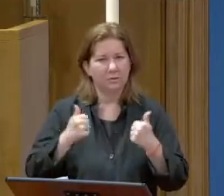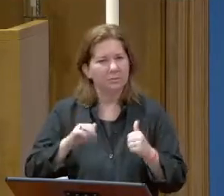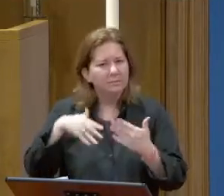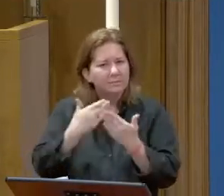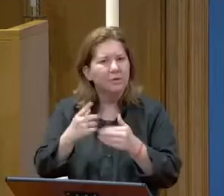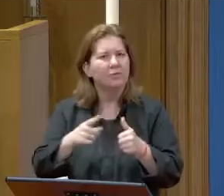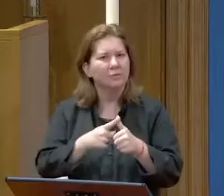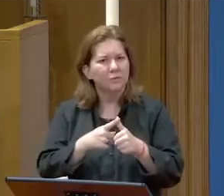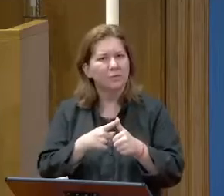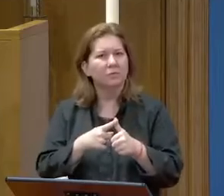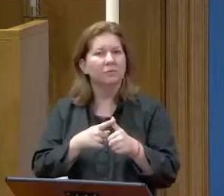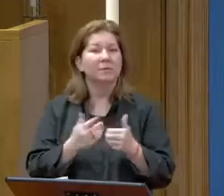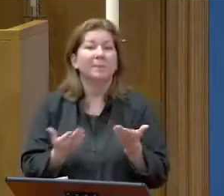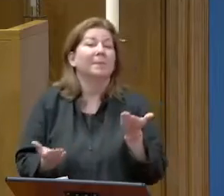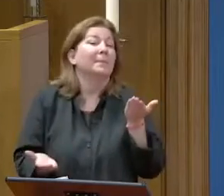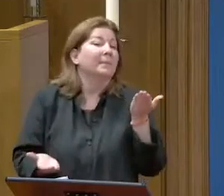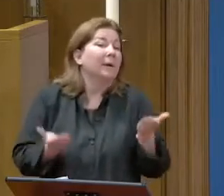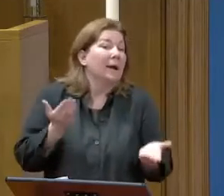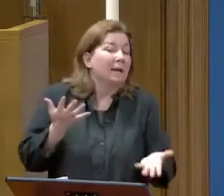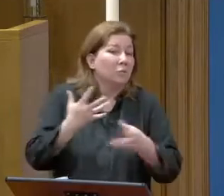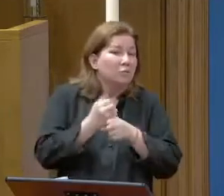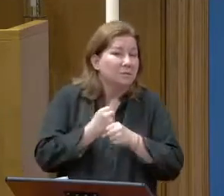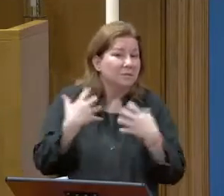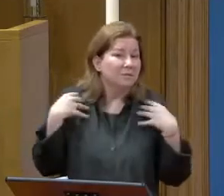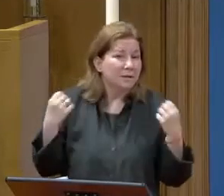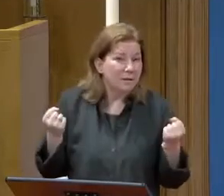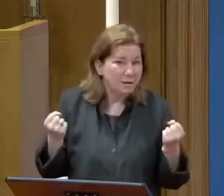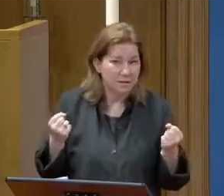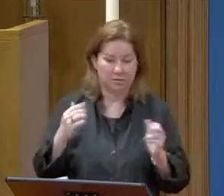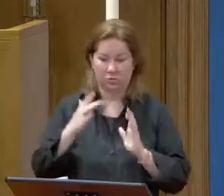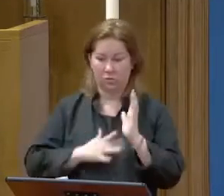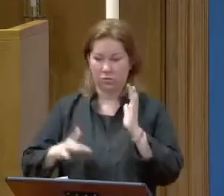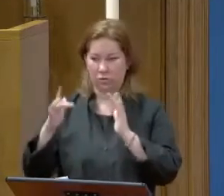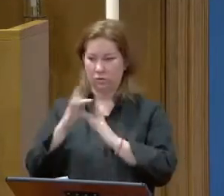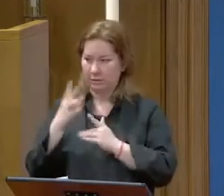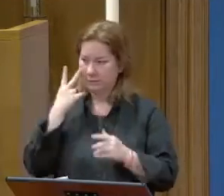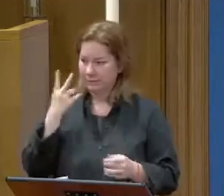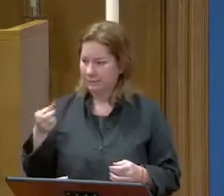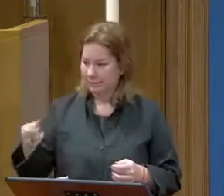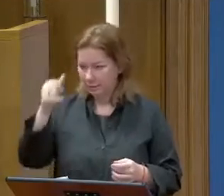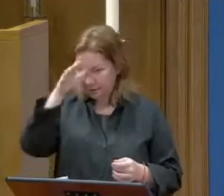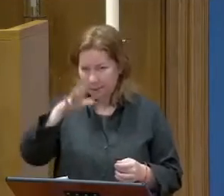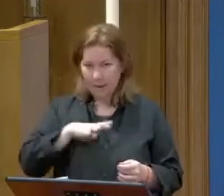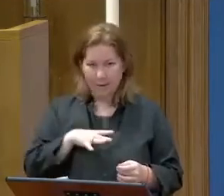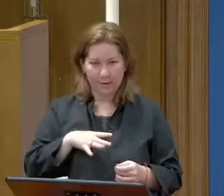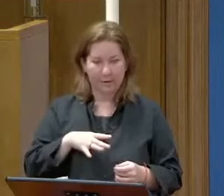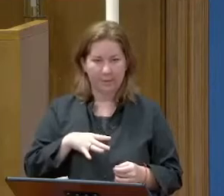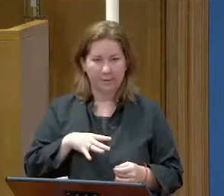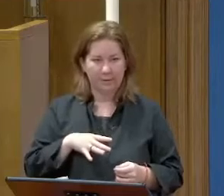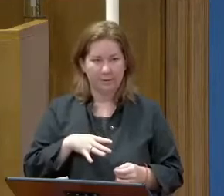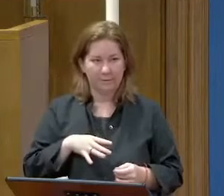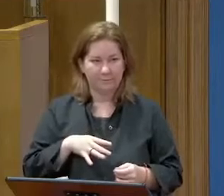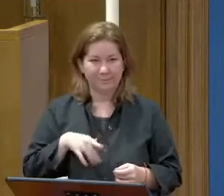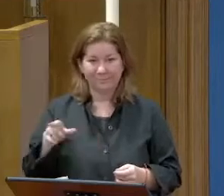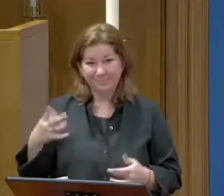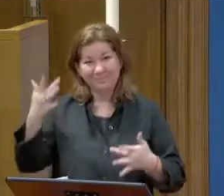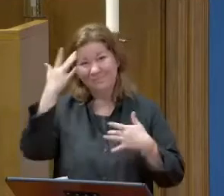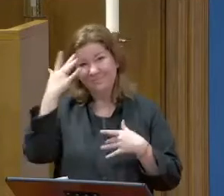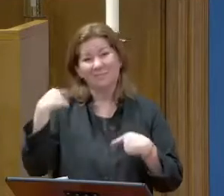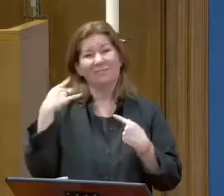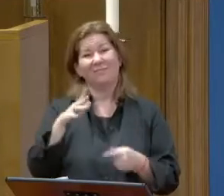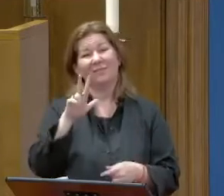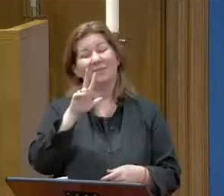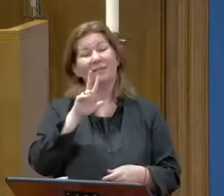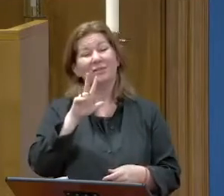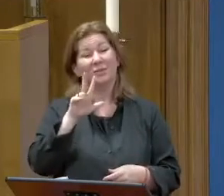there first so that they might receive healing. And Jesus sees this man there, and he's been sick for